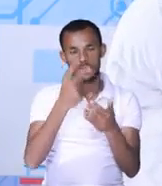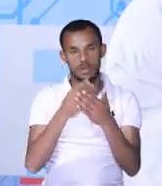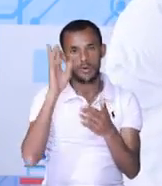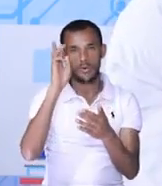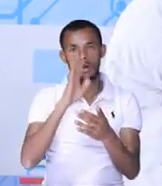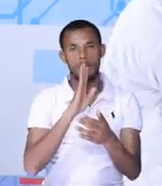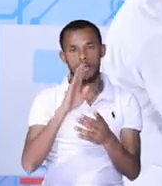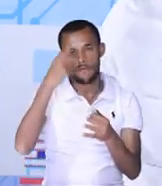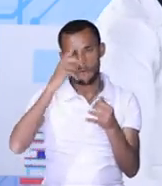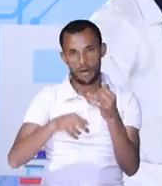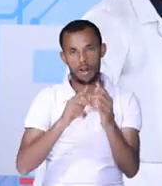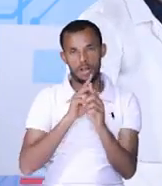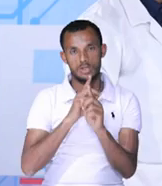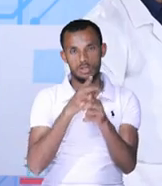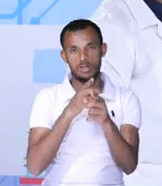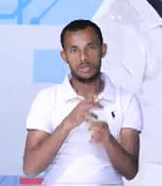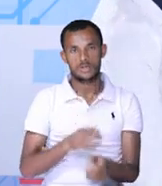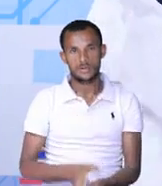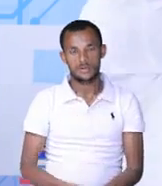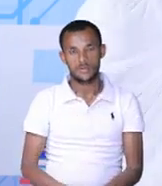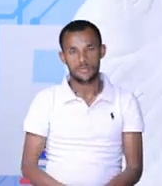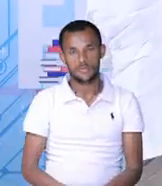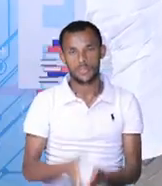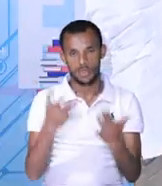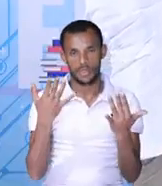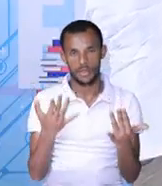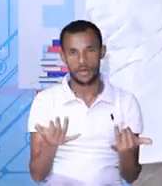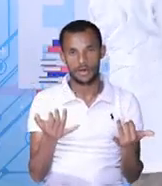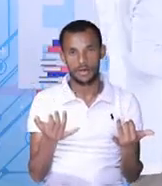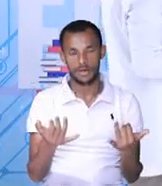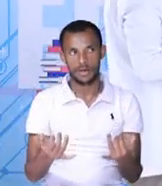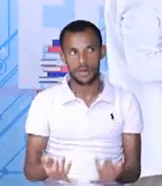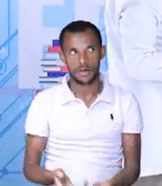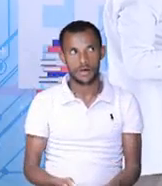be this, the final answer. This is the final answer. Now